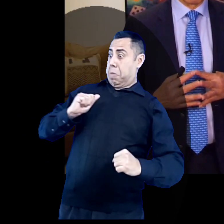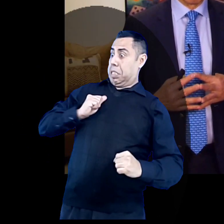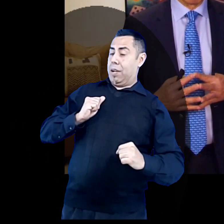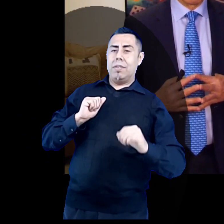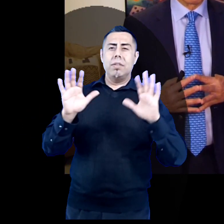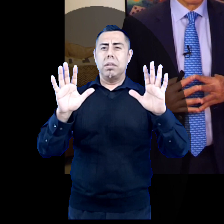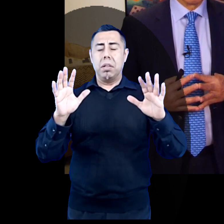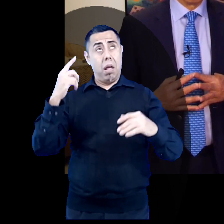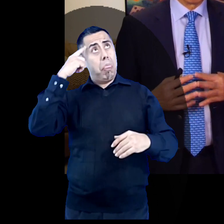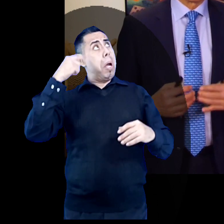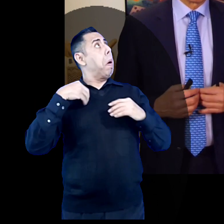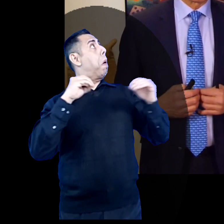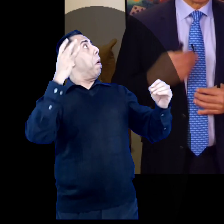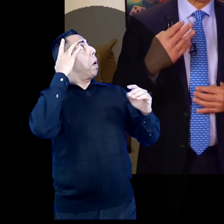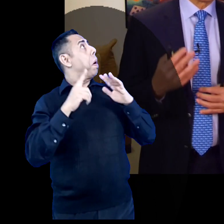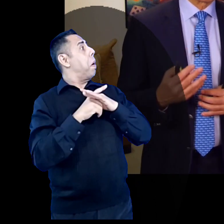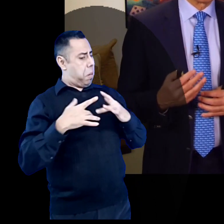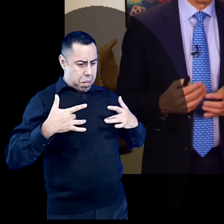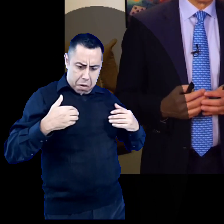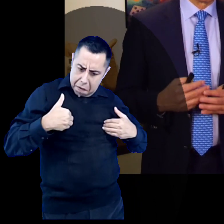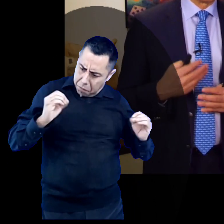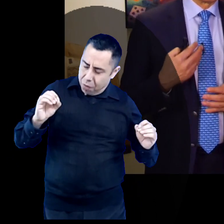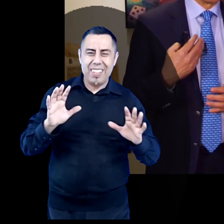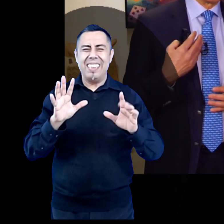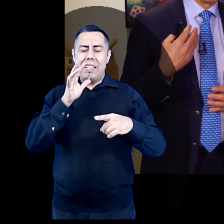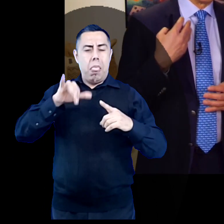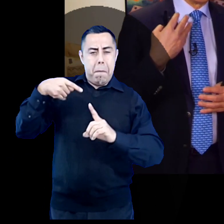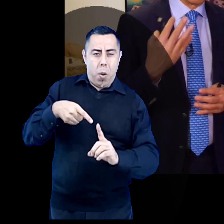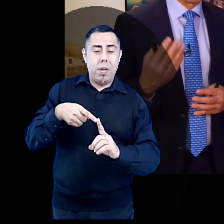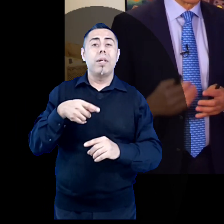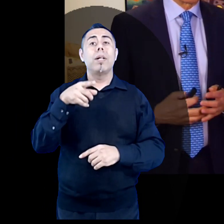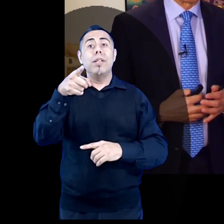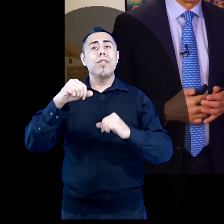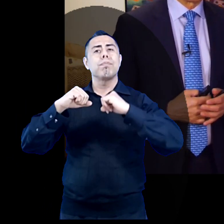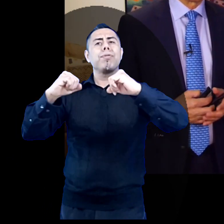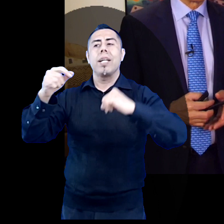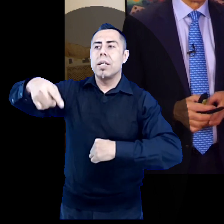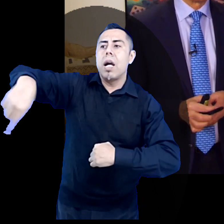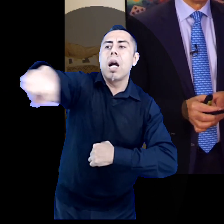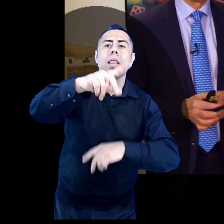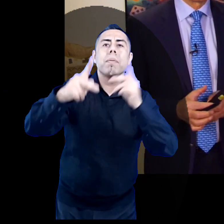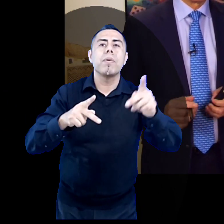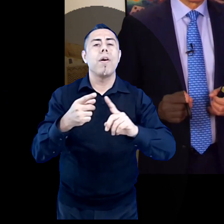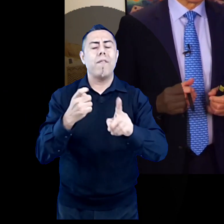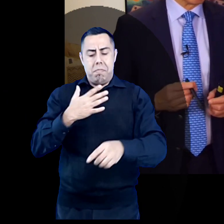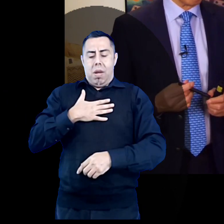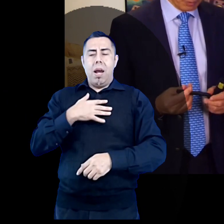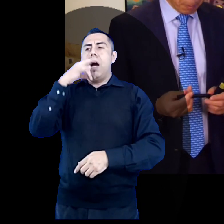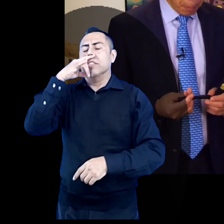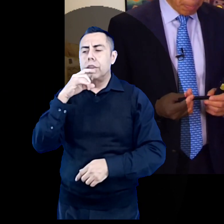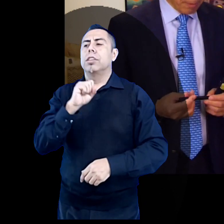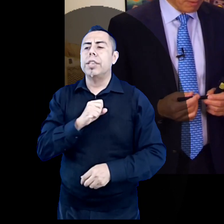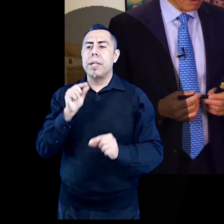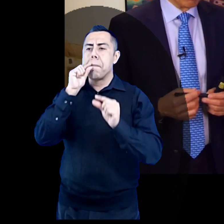because you're asymptomatic, but to protect others from the droplets that can come from your sneezing or